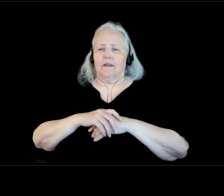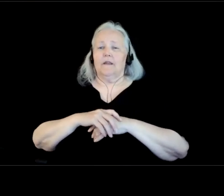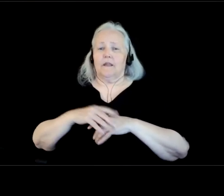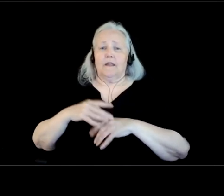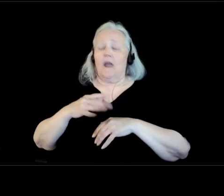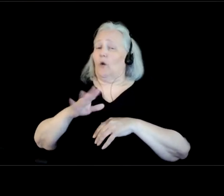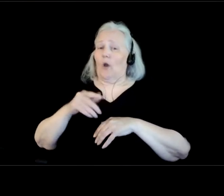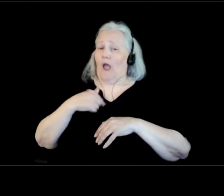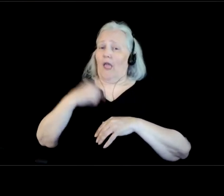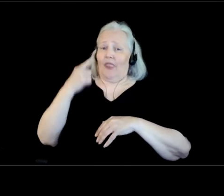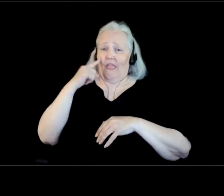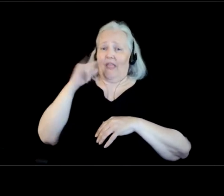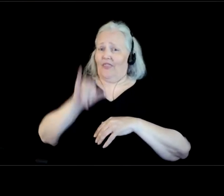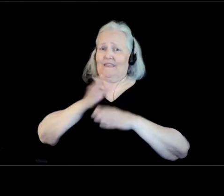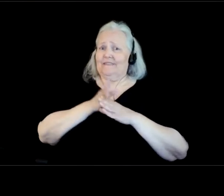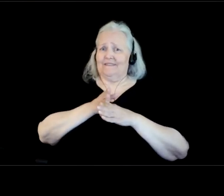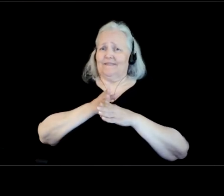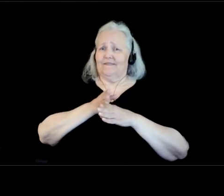a field that's predominantly